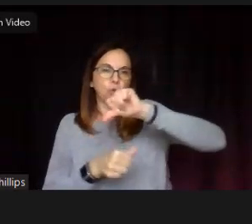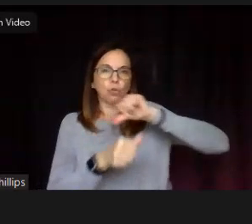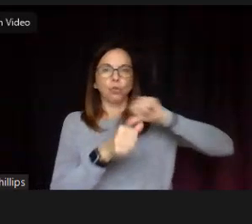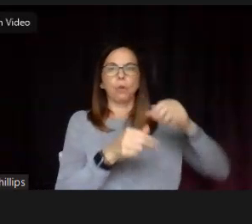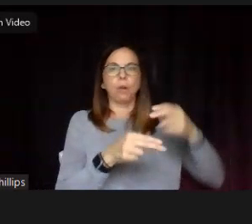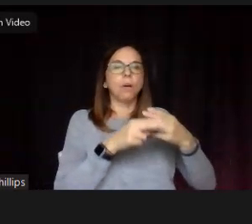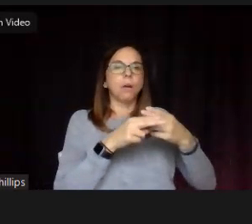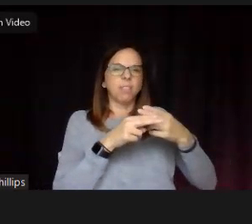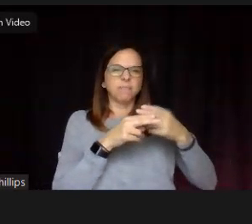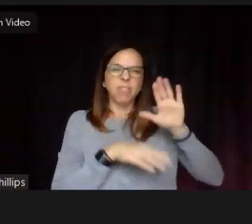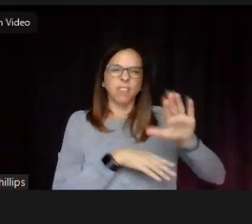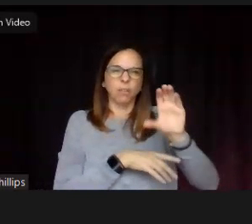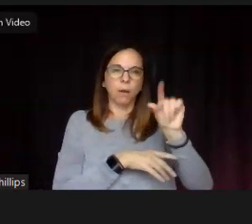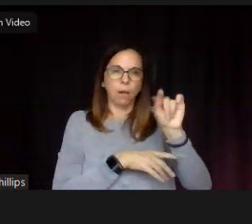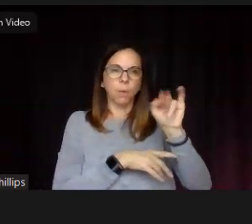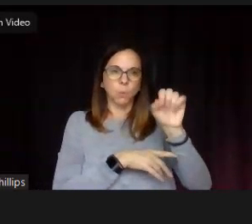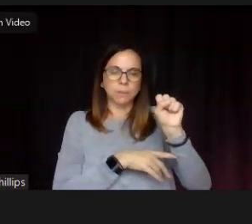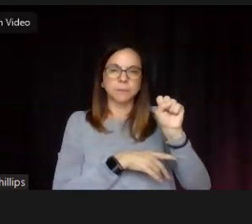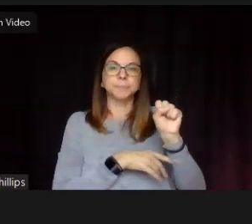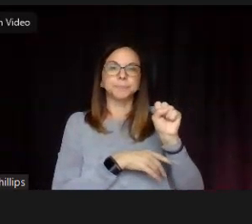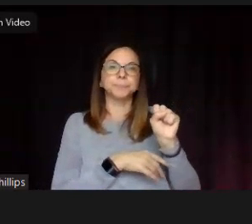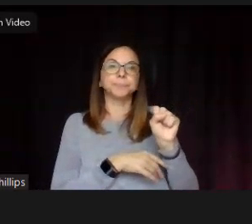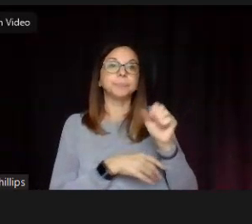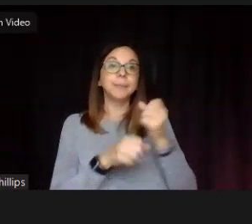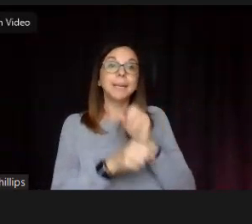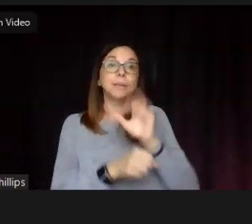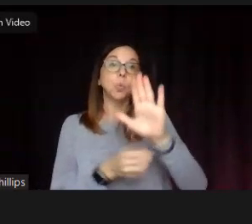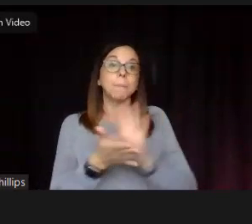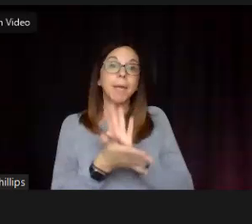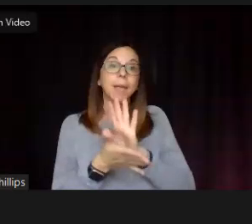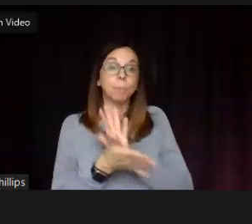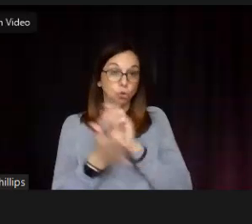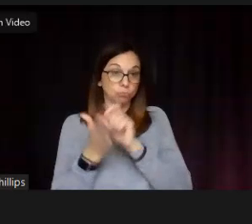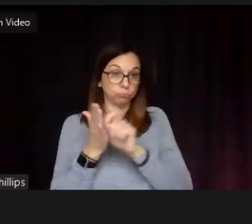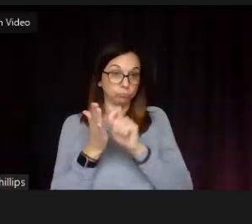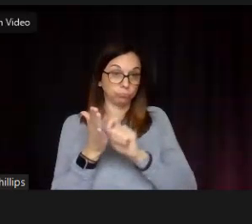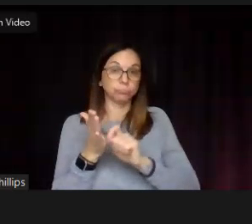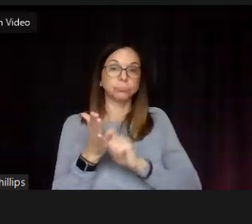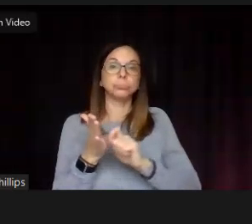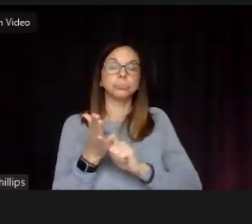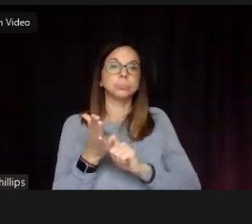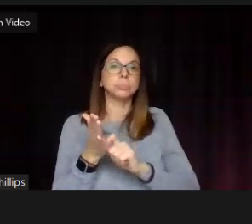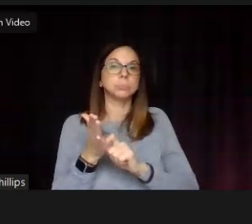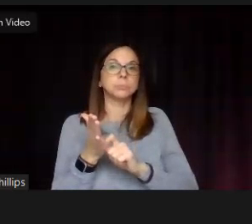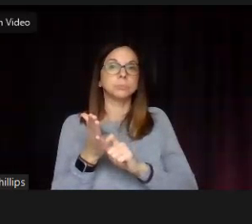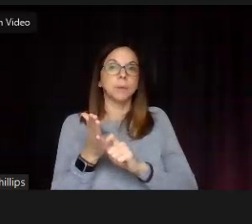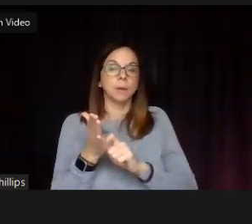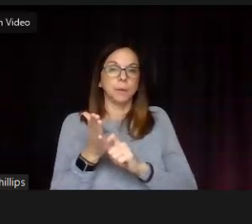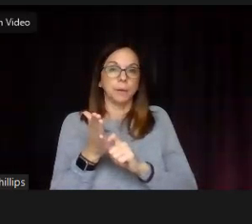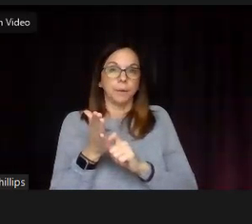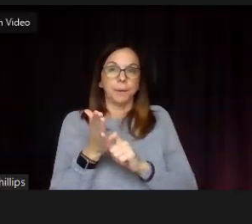its colonies. I want you to take out your piece of paper that I had